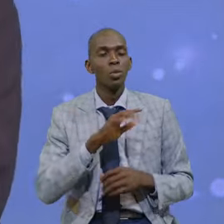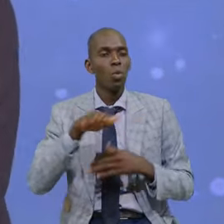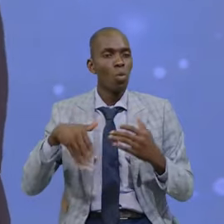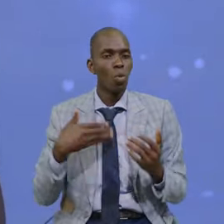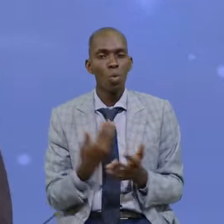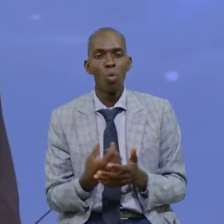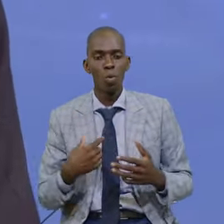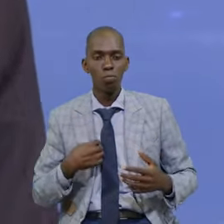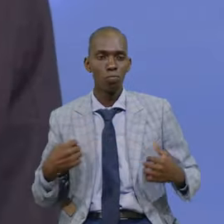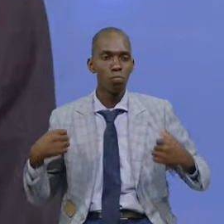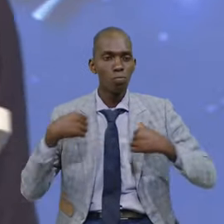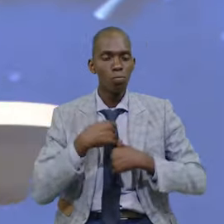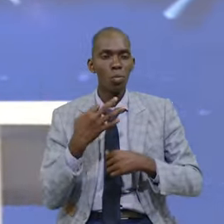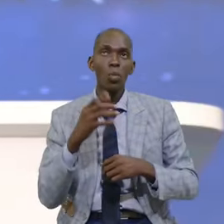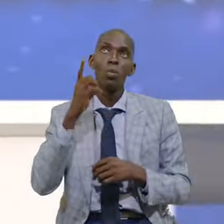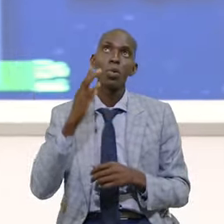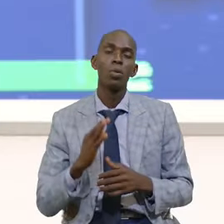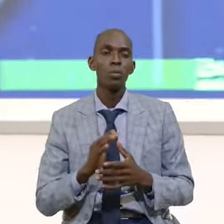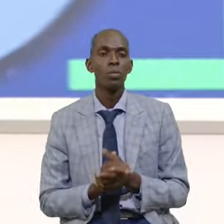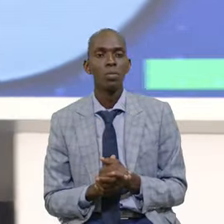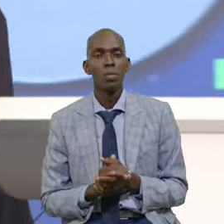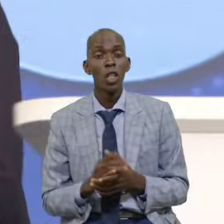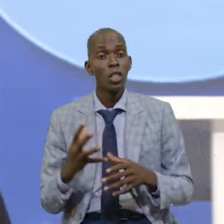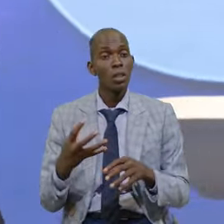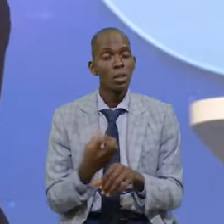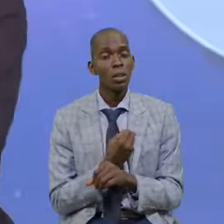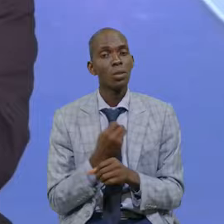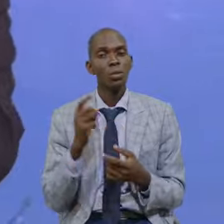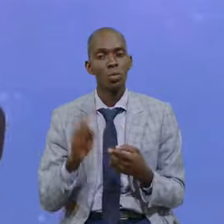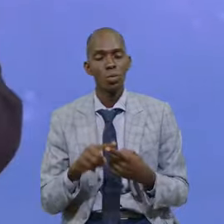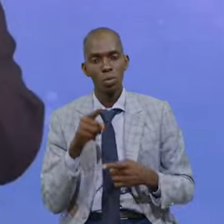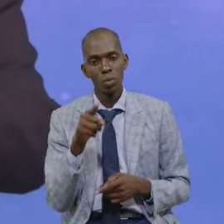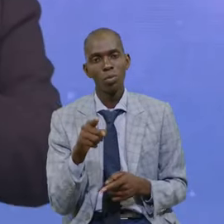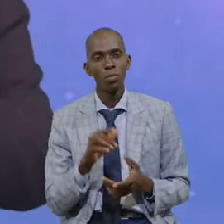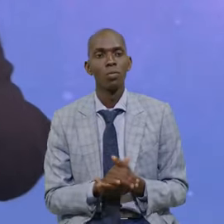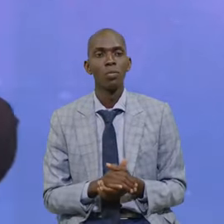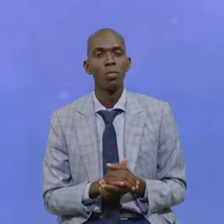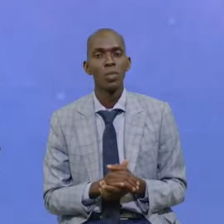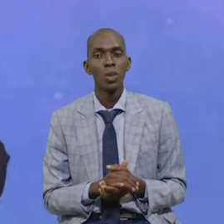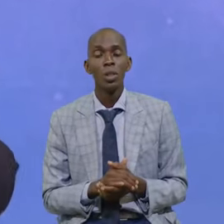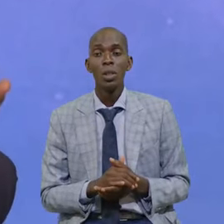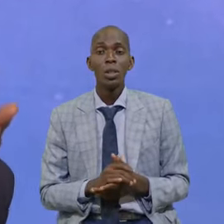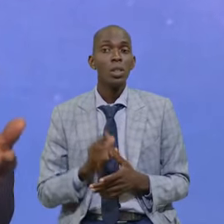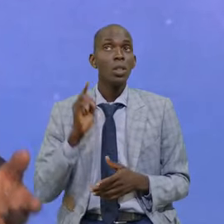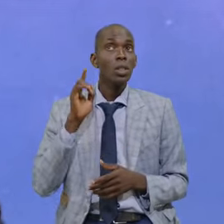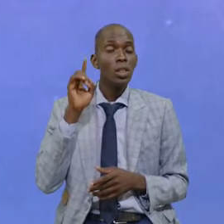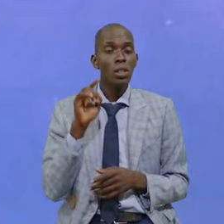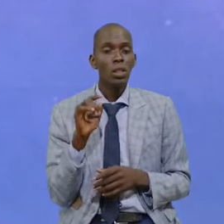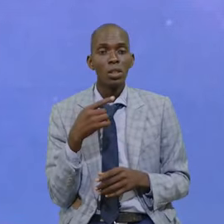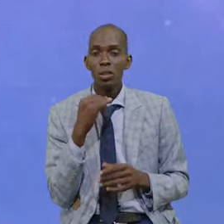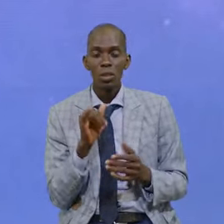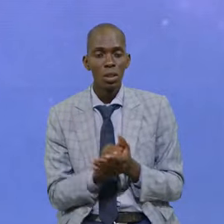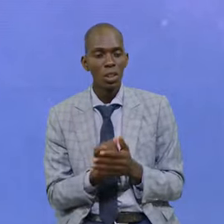armor of God. Take unto you. Now, he didn't say give unto